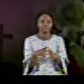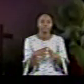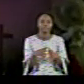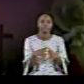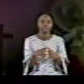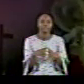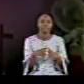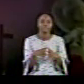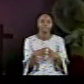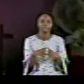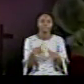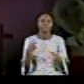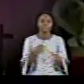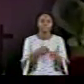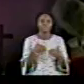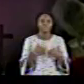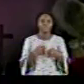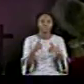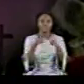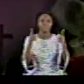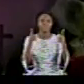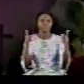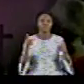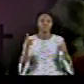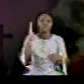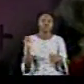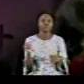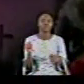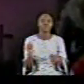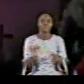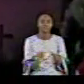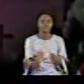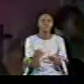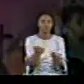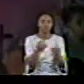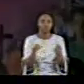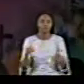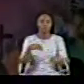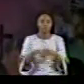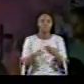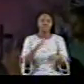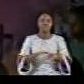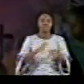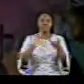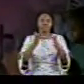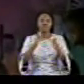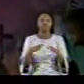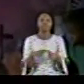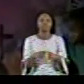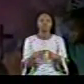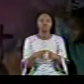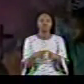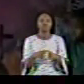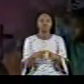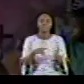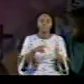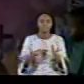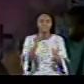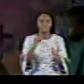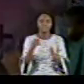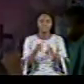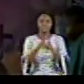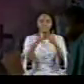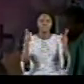We have great testimonies still coming in online, and this one is a big name, but it bowed to